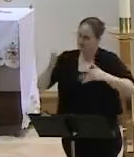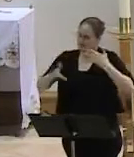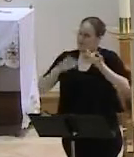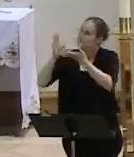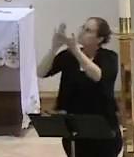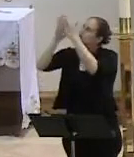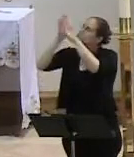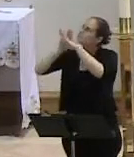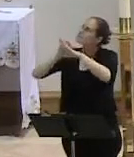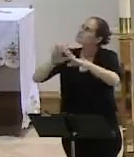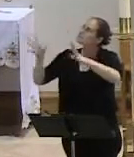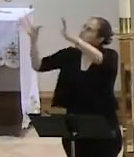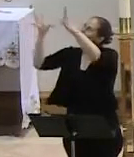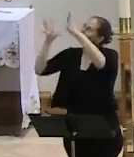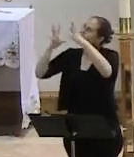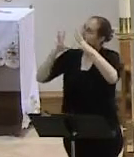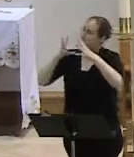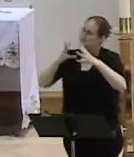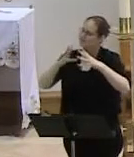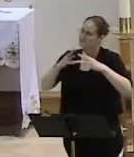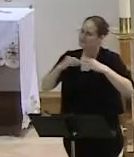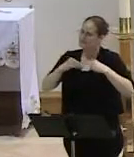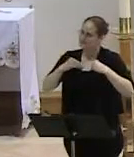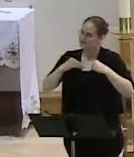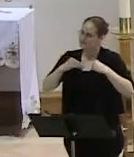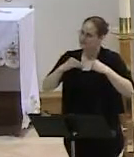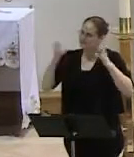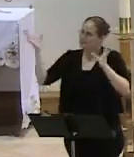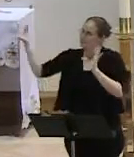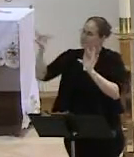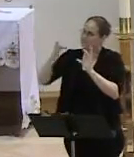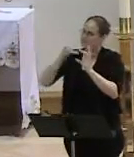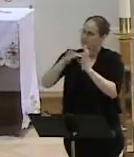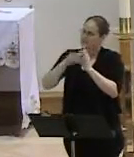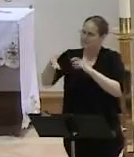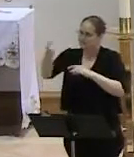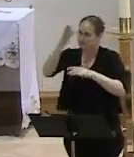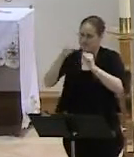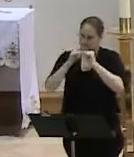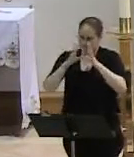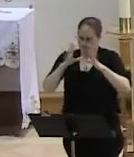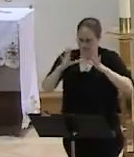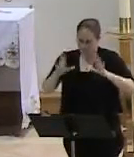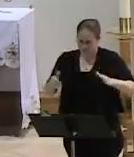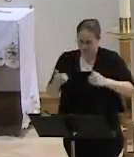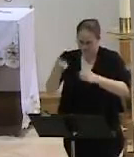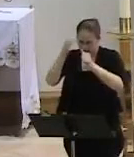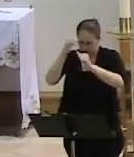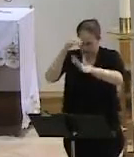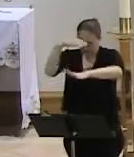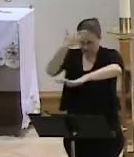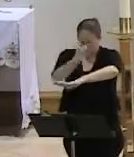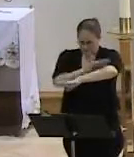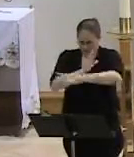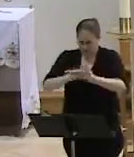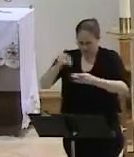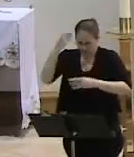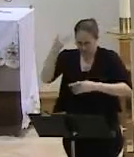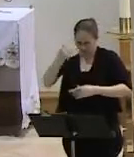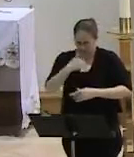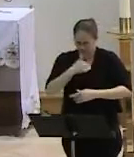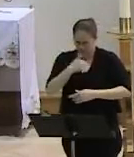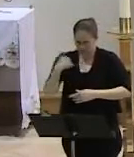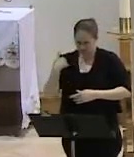peace, and His abiding presence. And may Almighty God bless you, the Father, and of the Son, and of the Holy